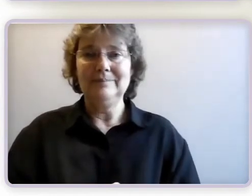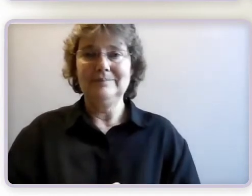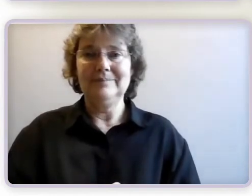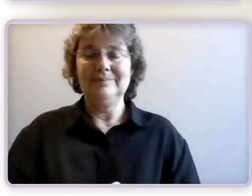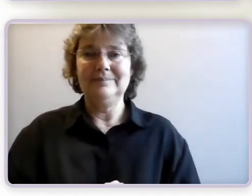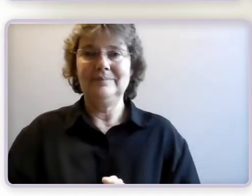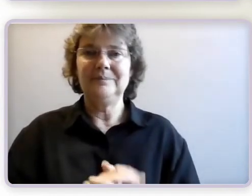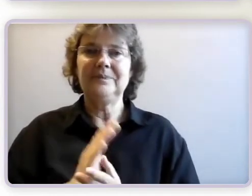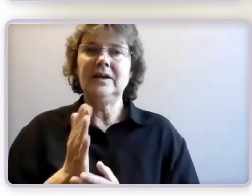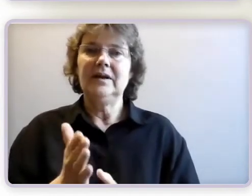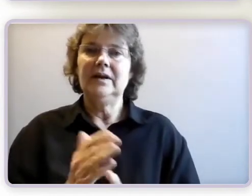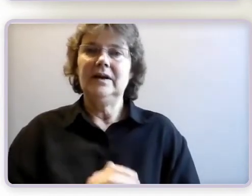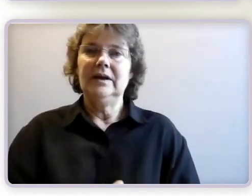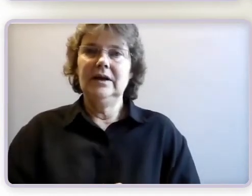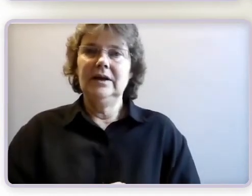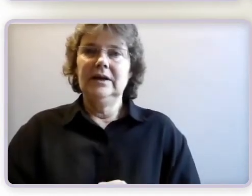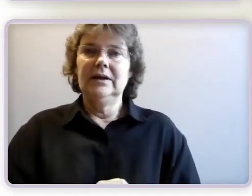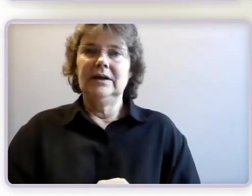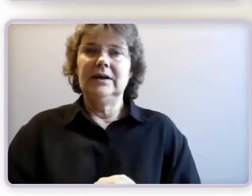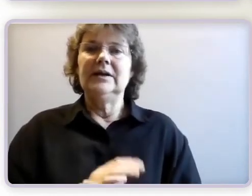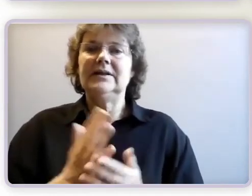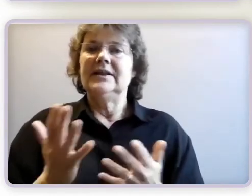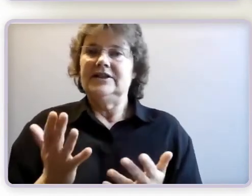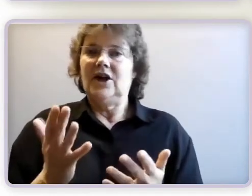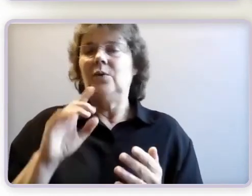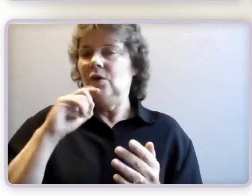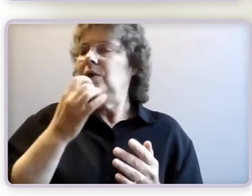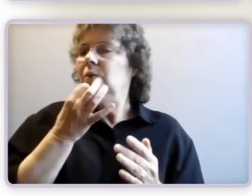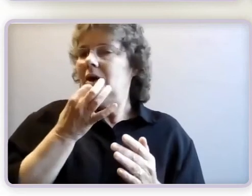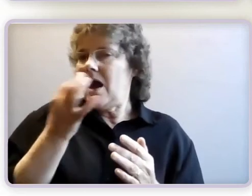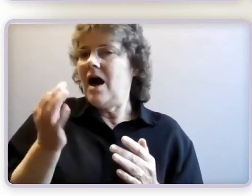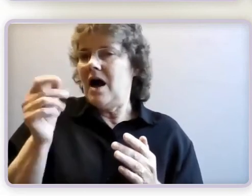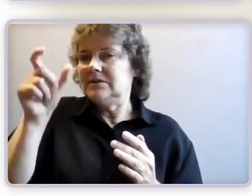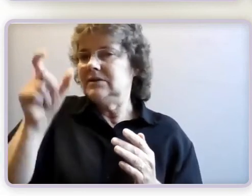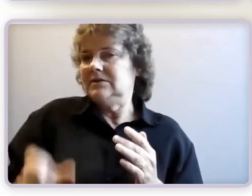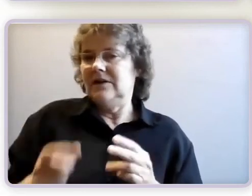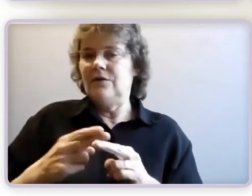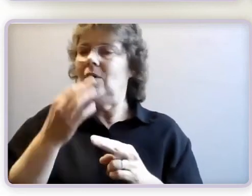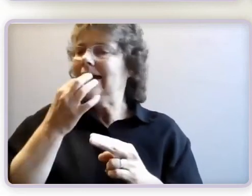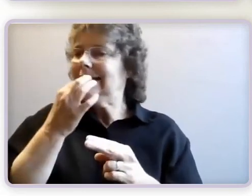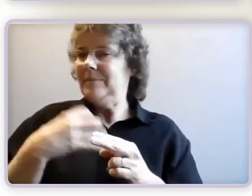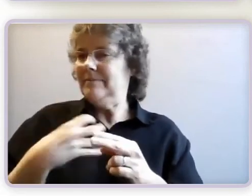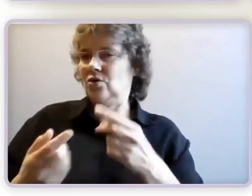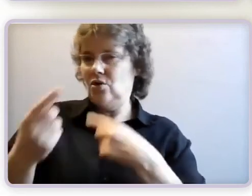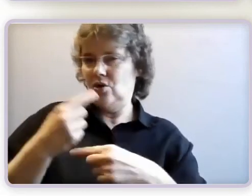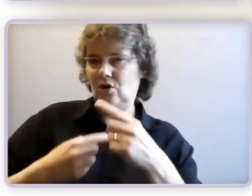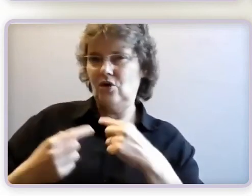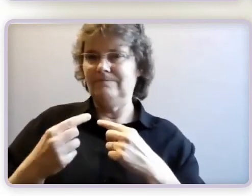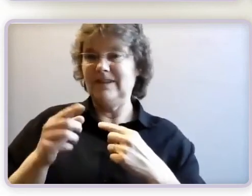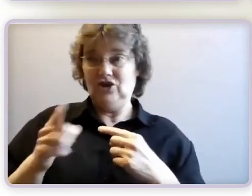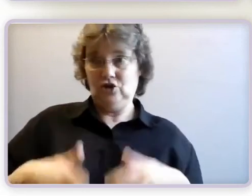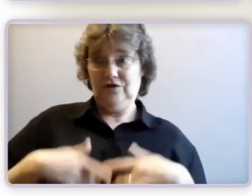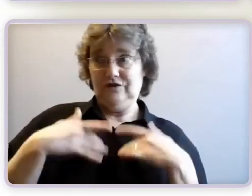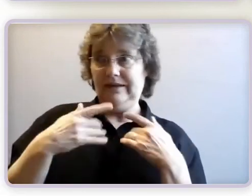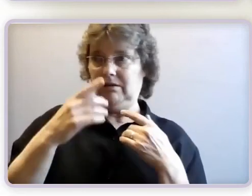I guess we'd ask them for a little bit more information about what type of repercussions they are worried